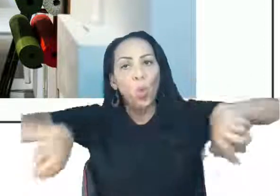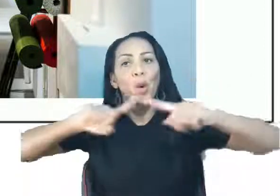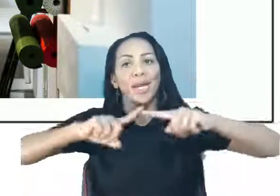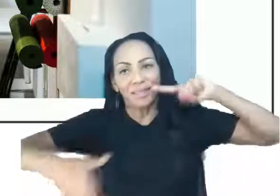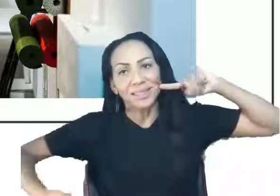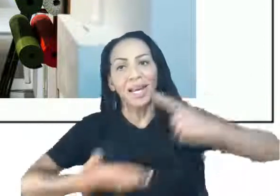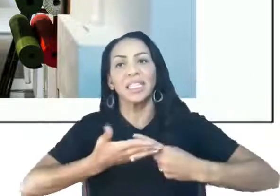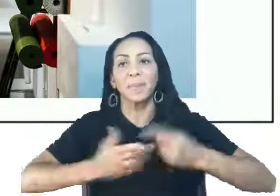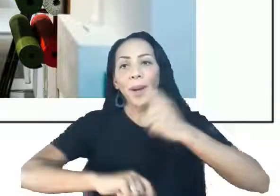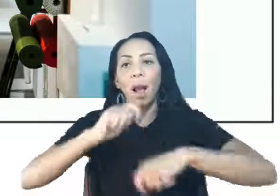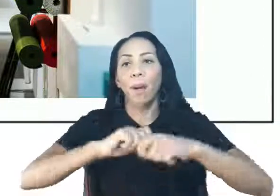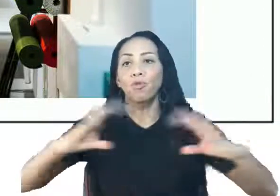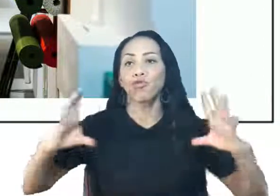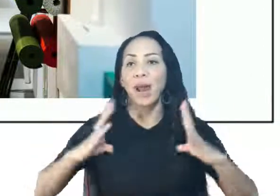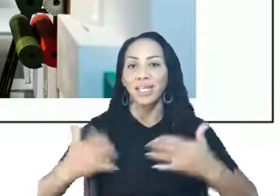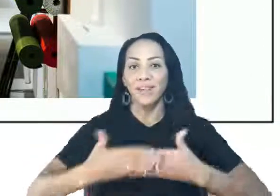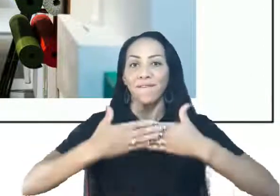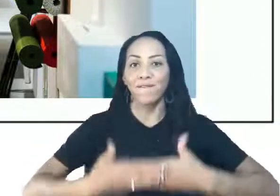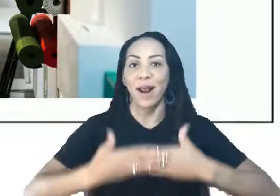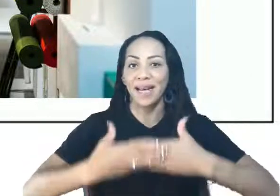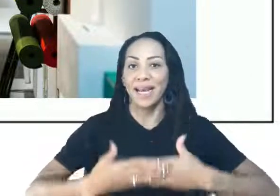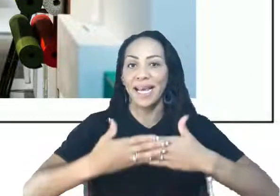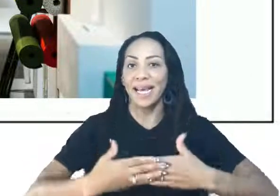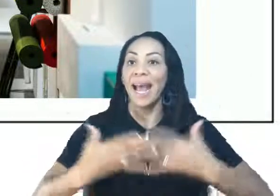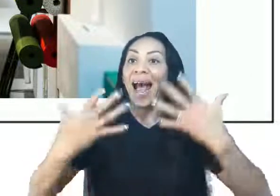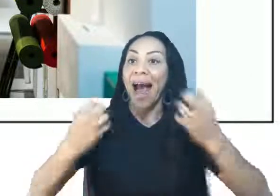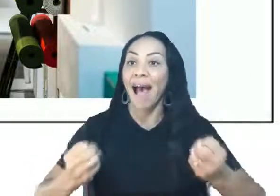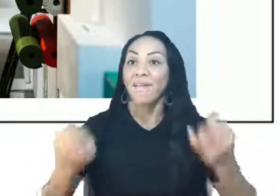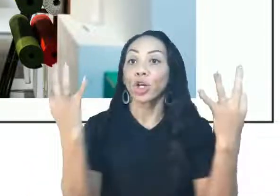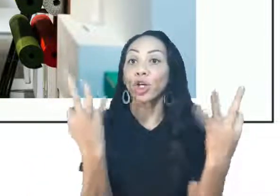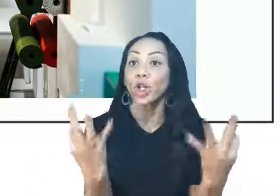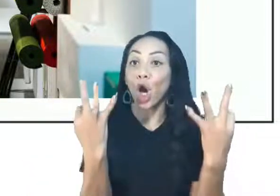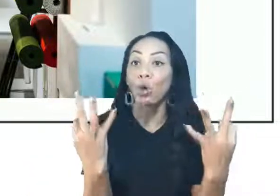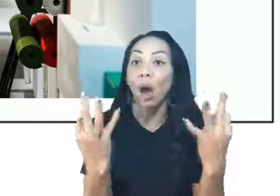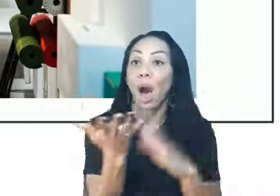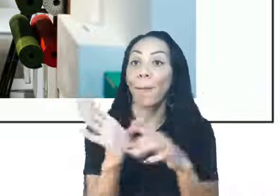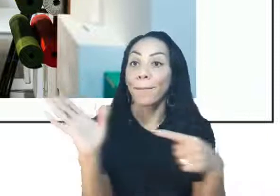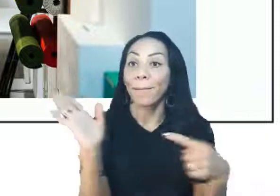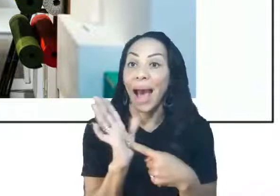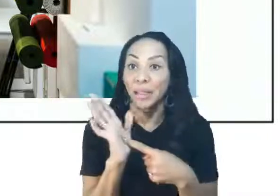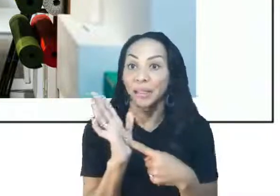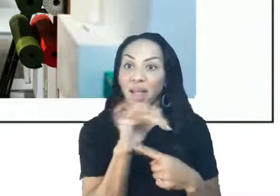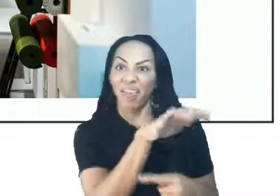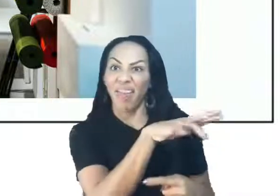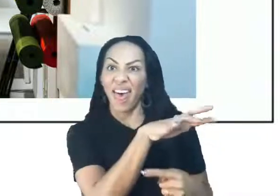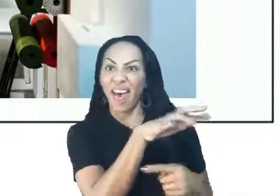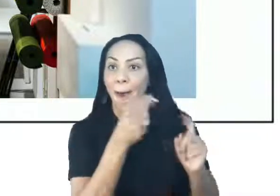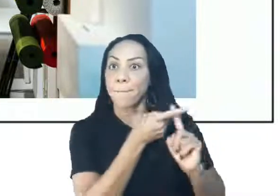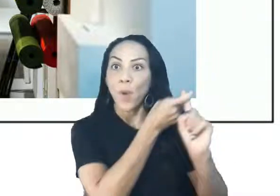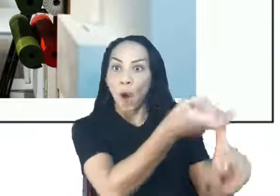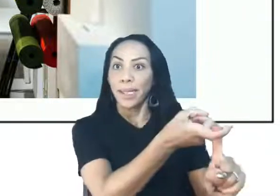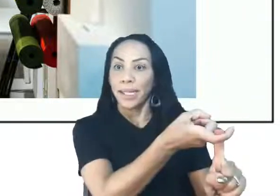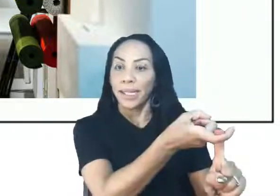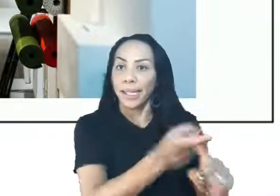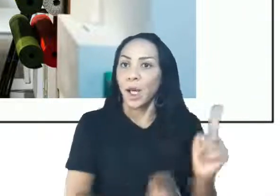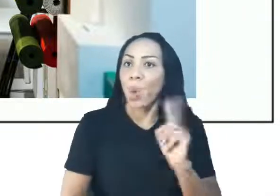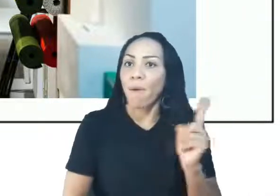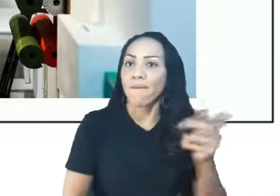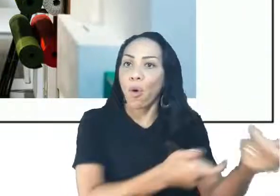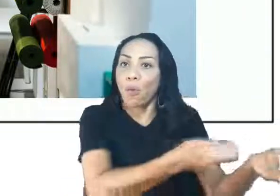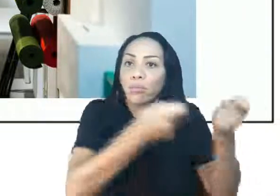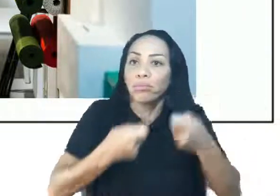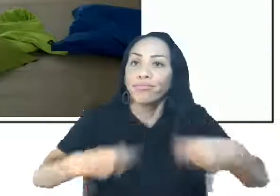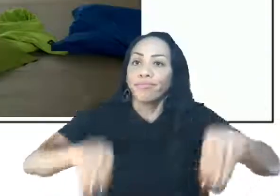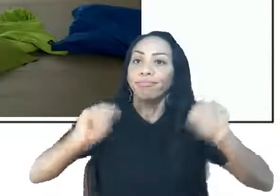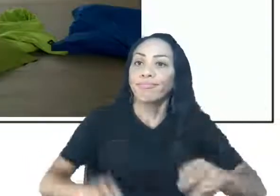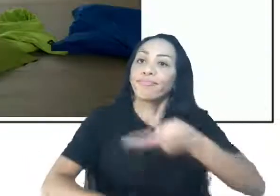they're there all the time. They're available for you to use during any exhibition. They also have beanbags that are part of